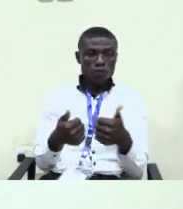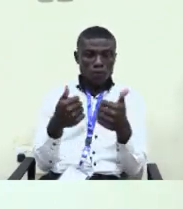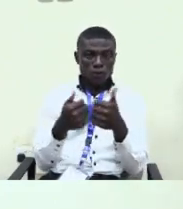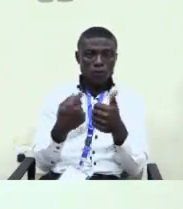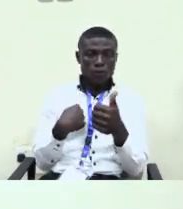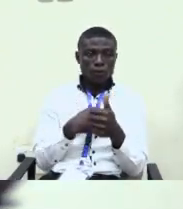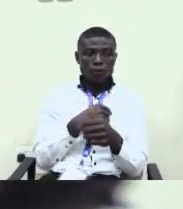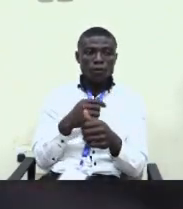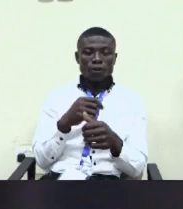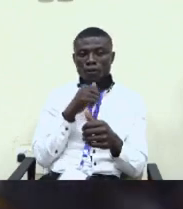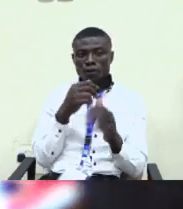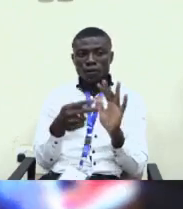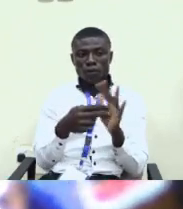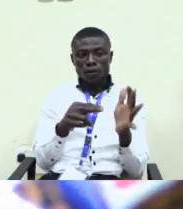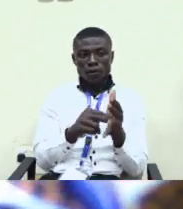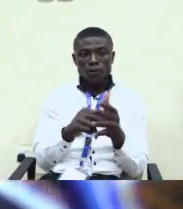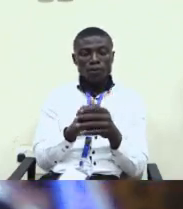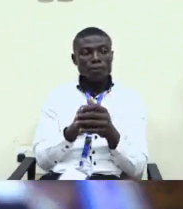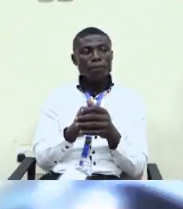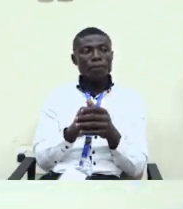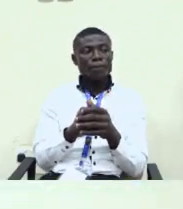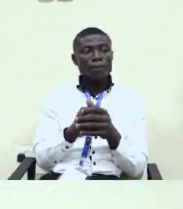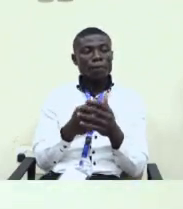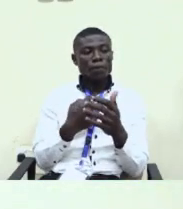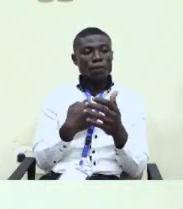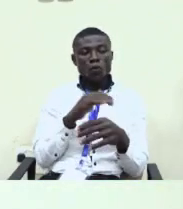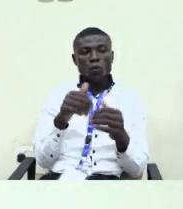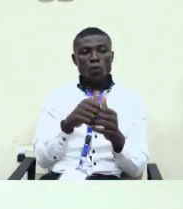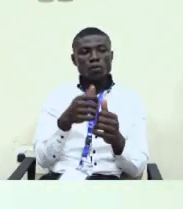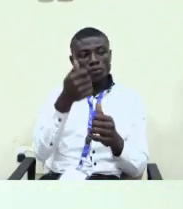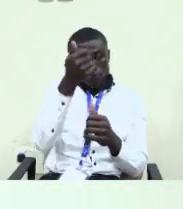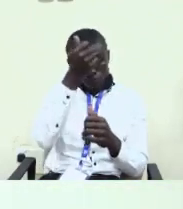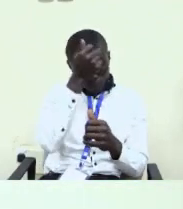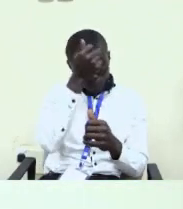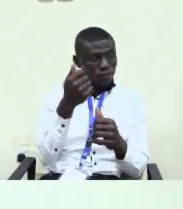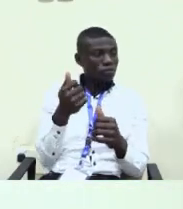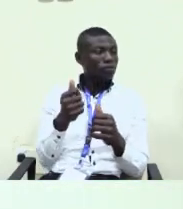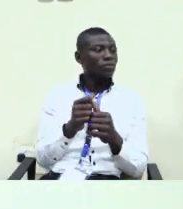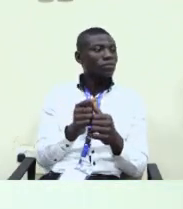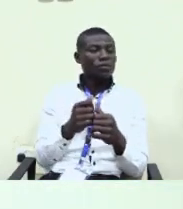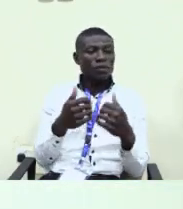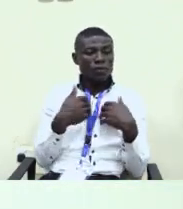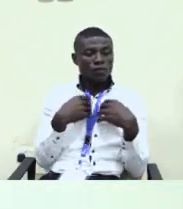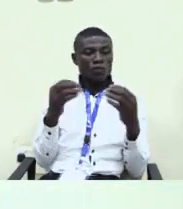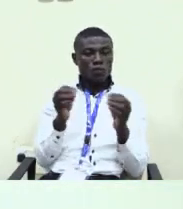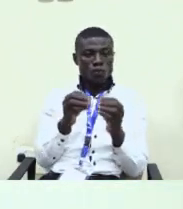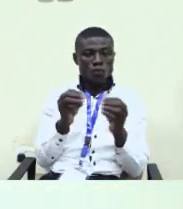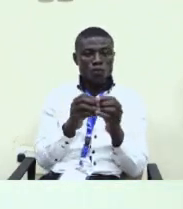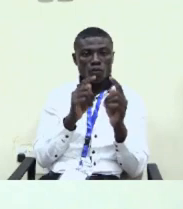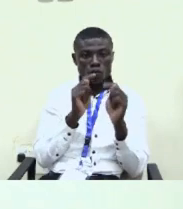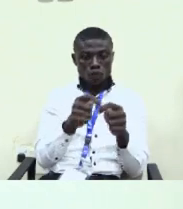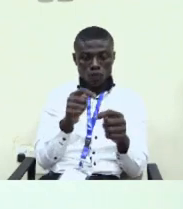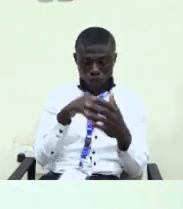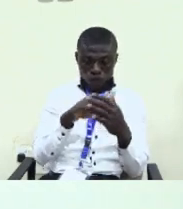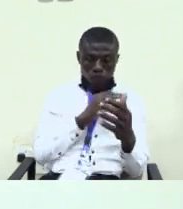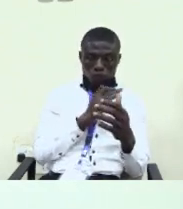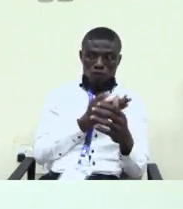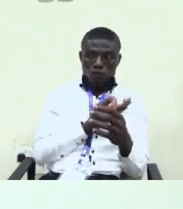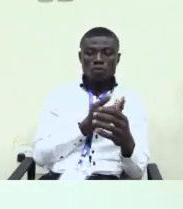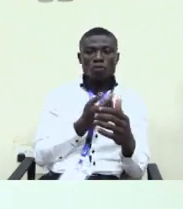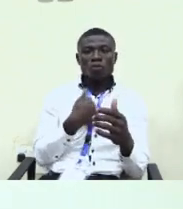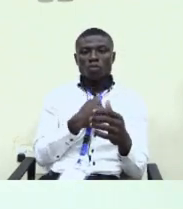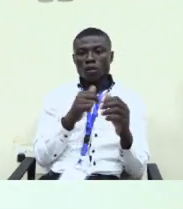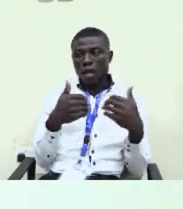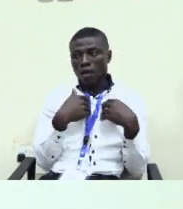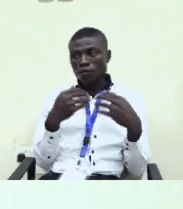challenges. It doesn't mean that we are blockheaded. We have many talents in us. We